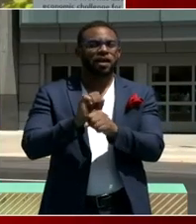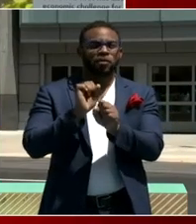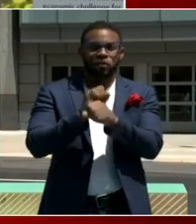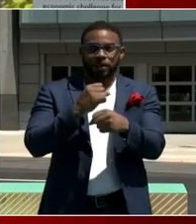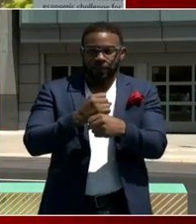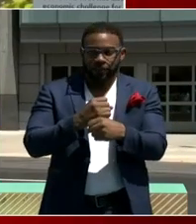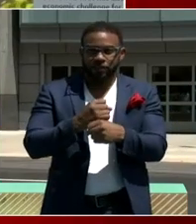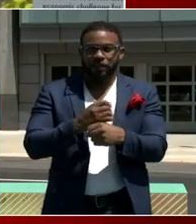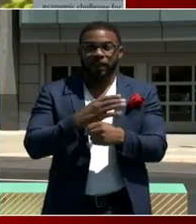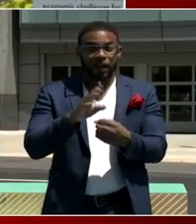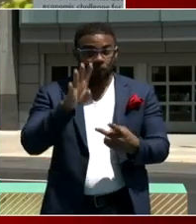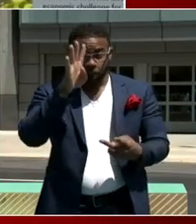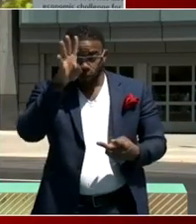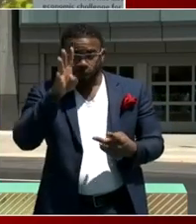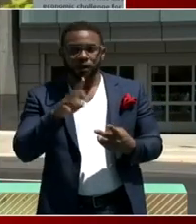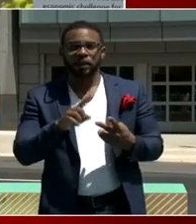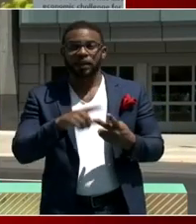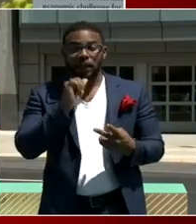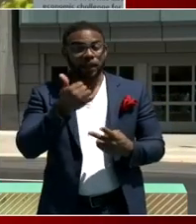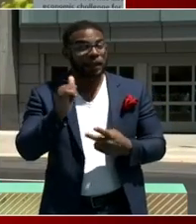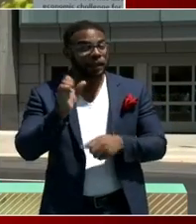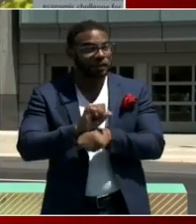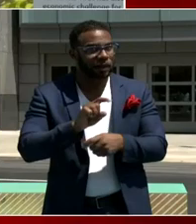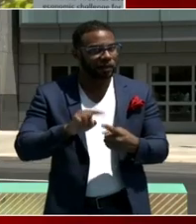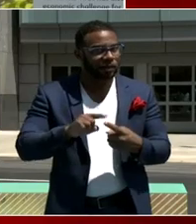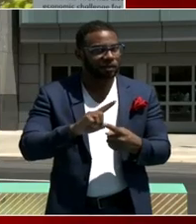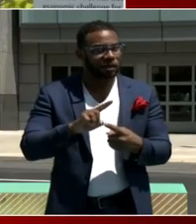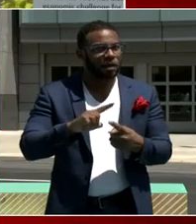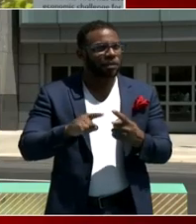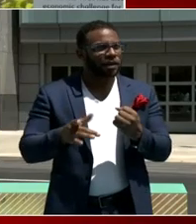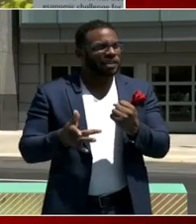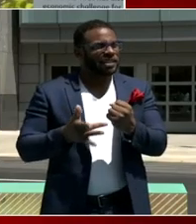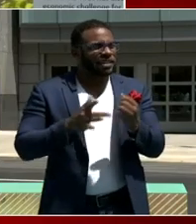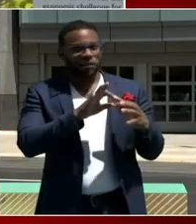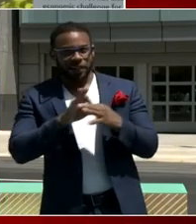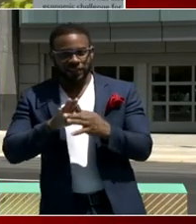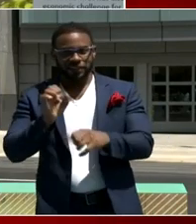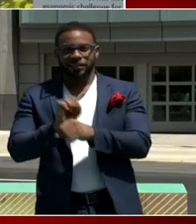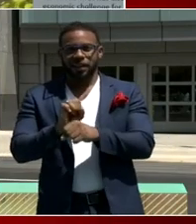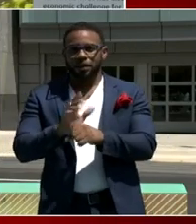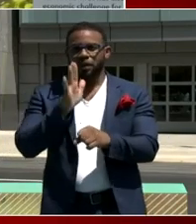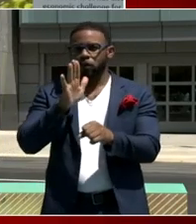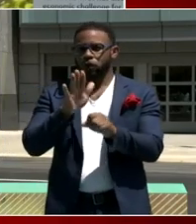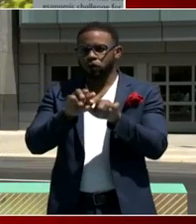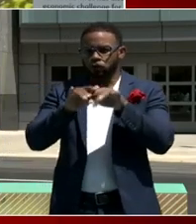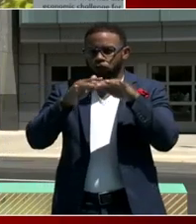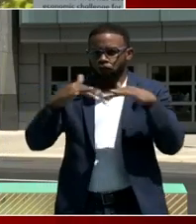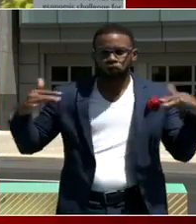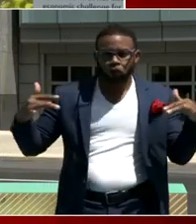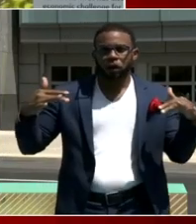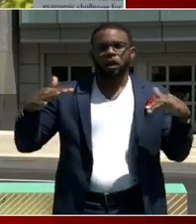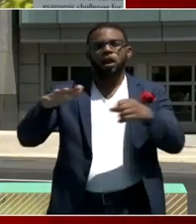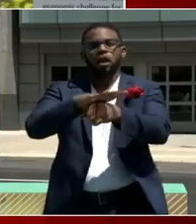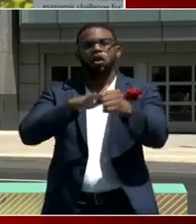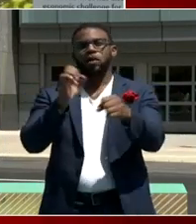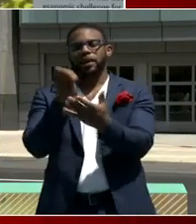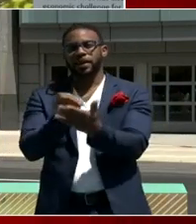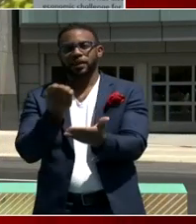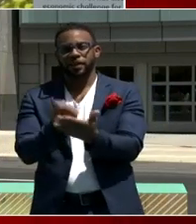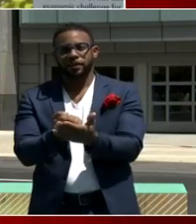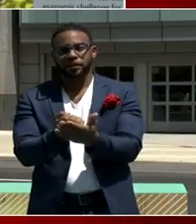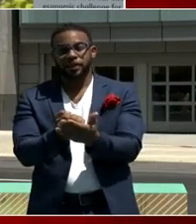creation, and not just any jobs, but tech-related jobs that will diversify the local